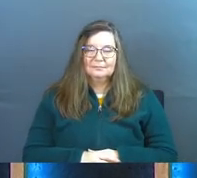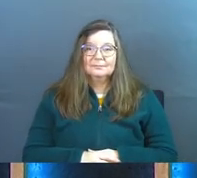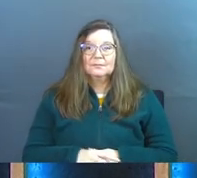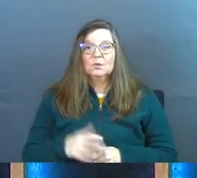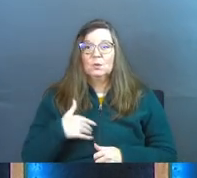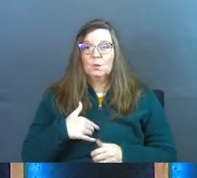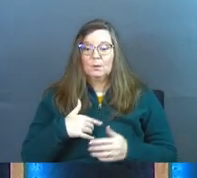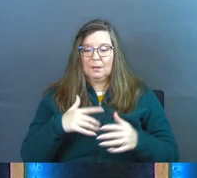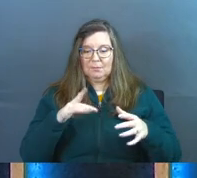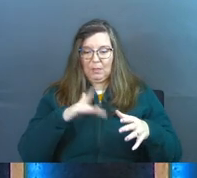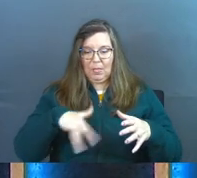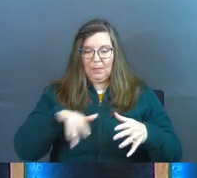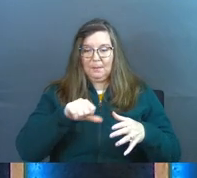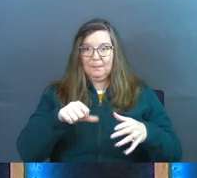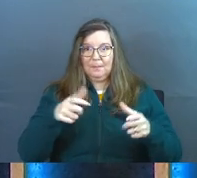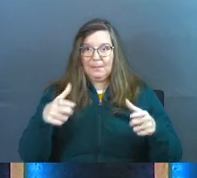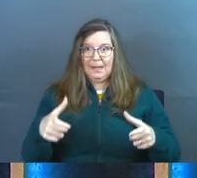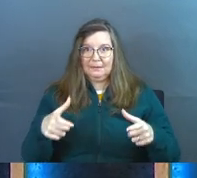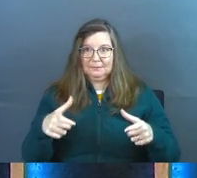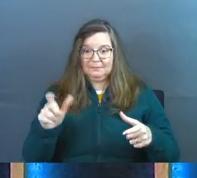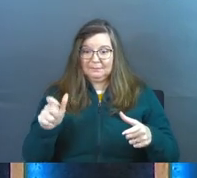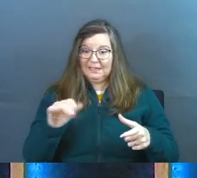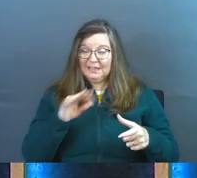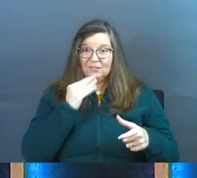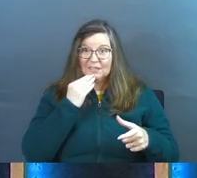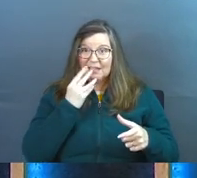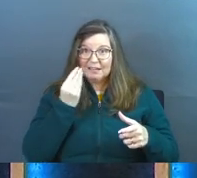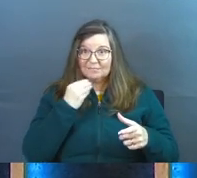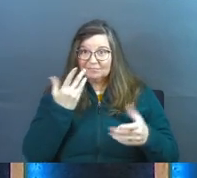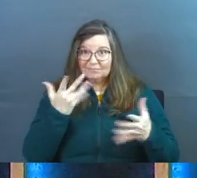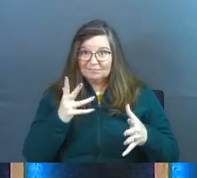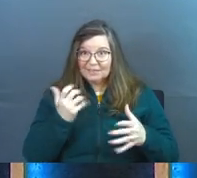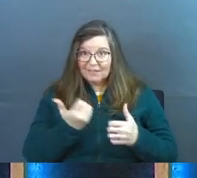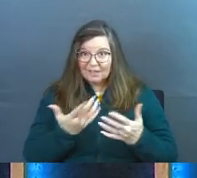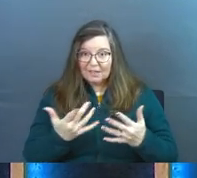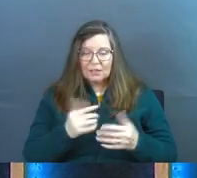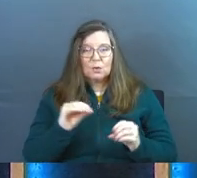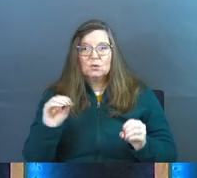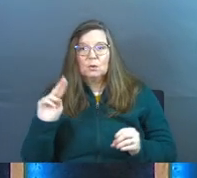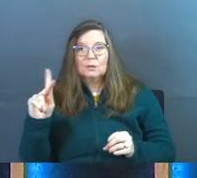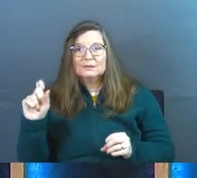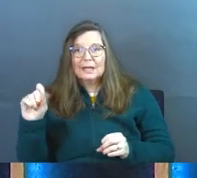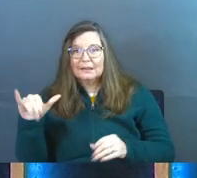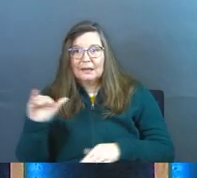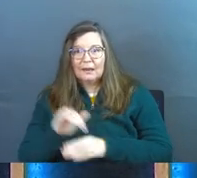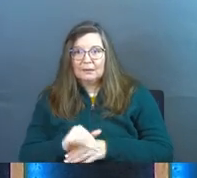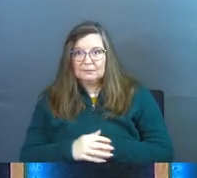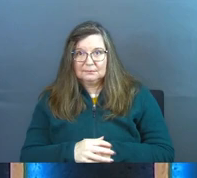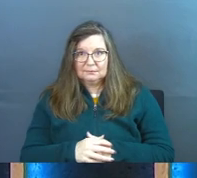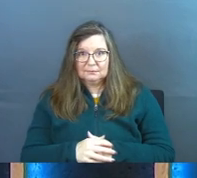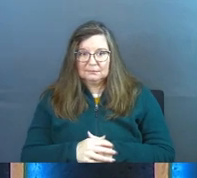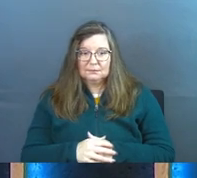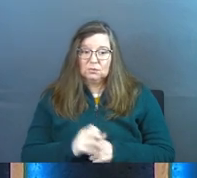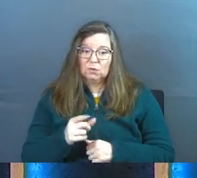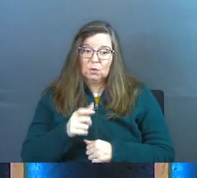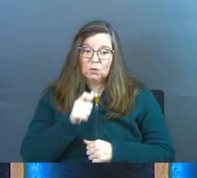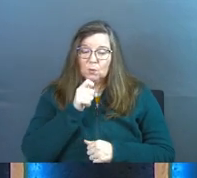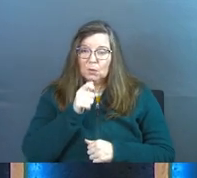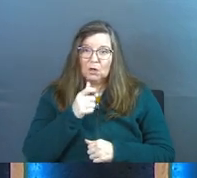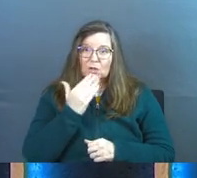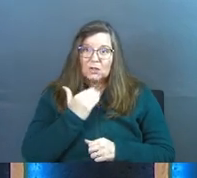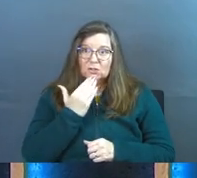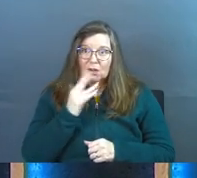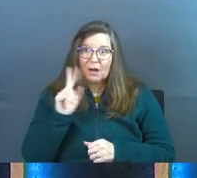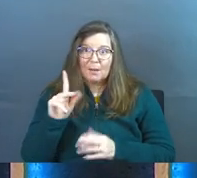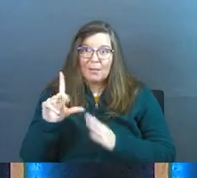So you had to clear your plate. And if you didn't clear your plate, there were no snacks that night. So you weren't going to